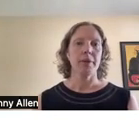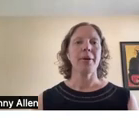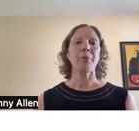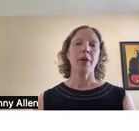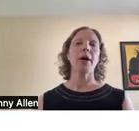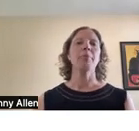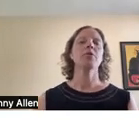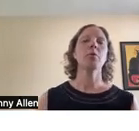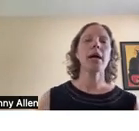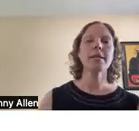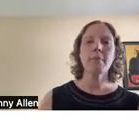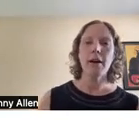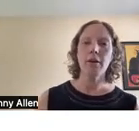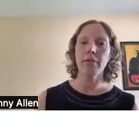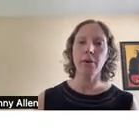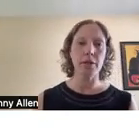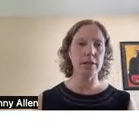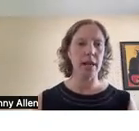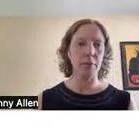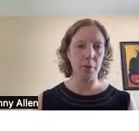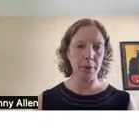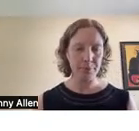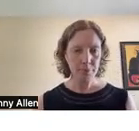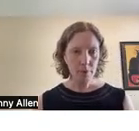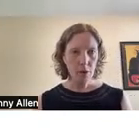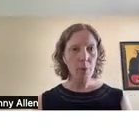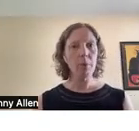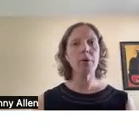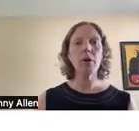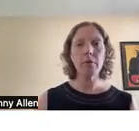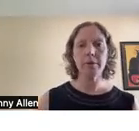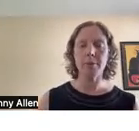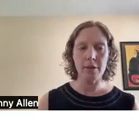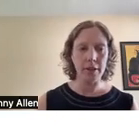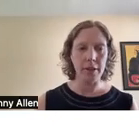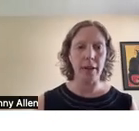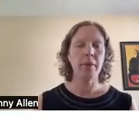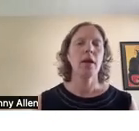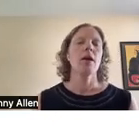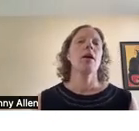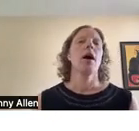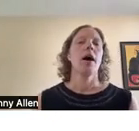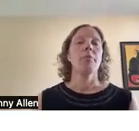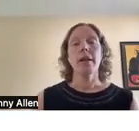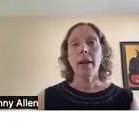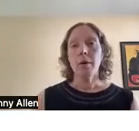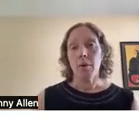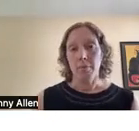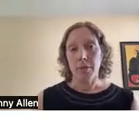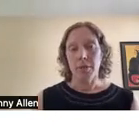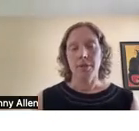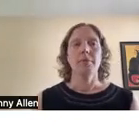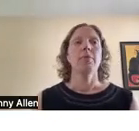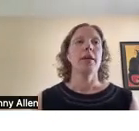Oh, there we go. Okay, so why does it matter if the ocean is getting warmer? Well, with coral reefs specifically, they like